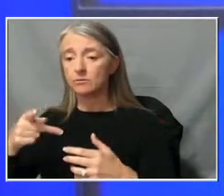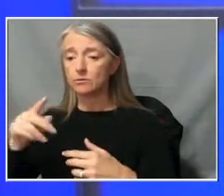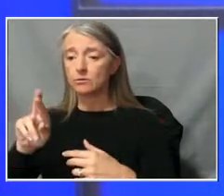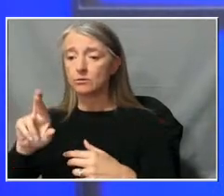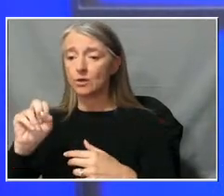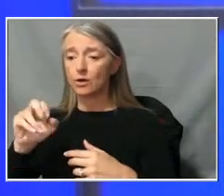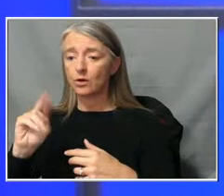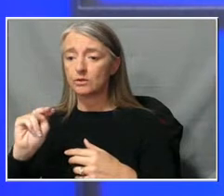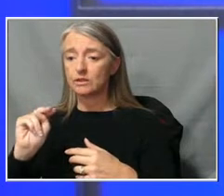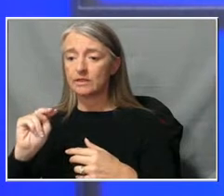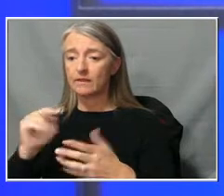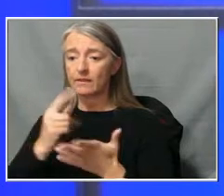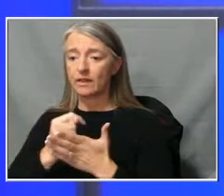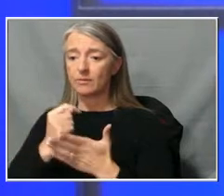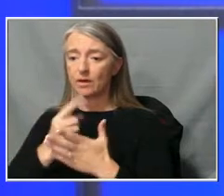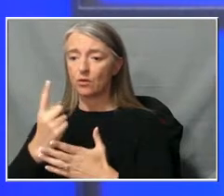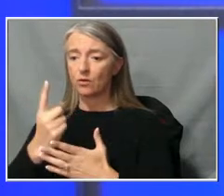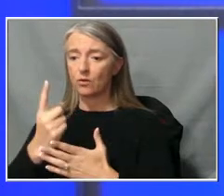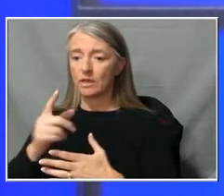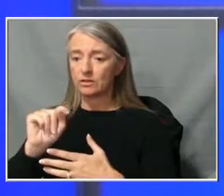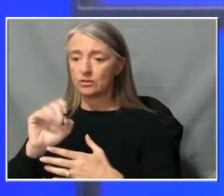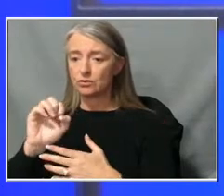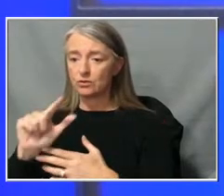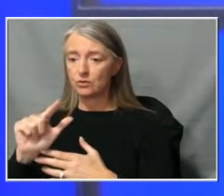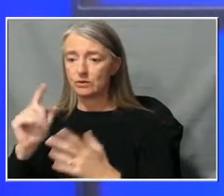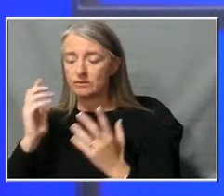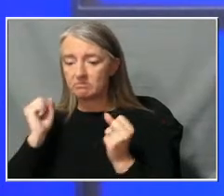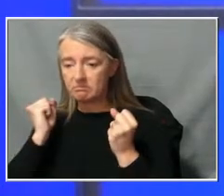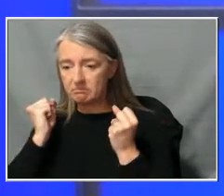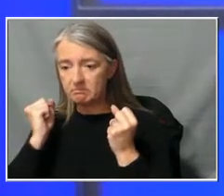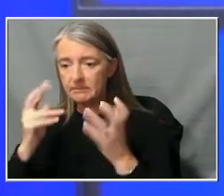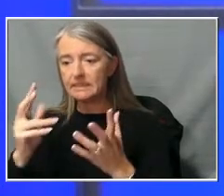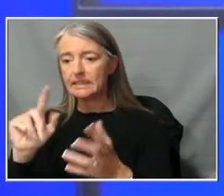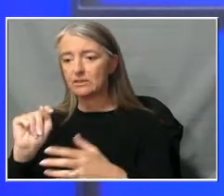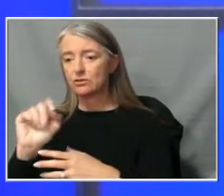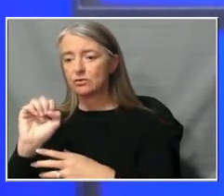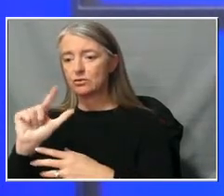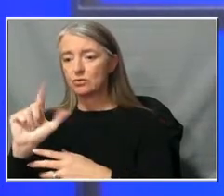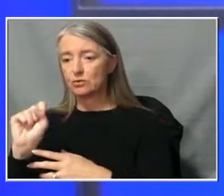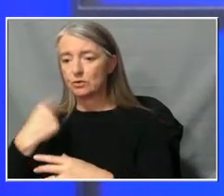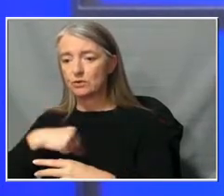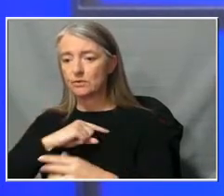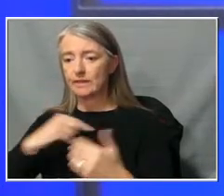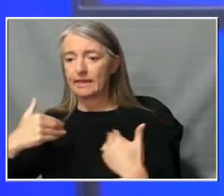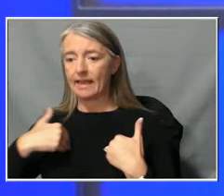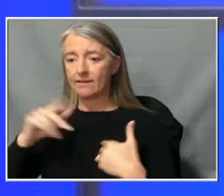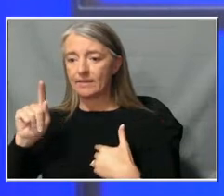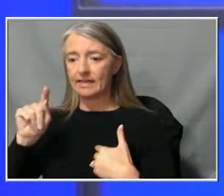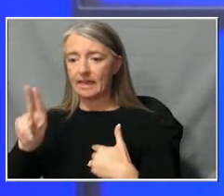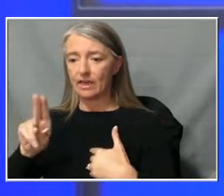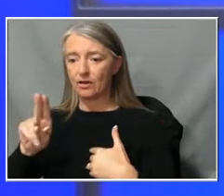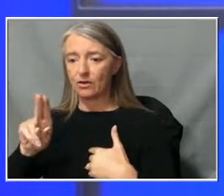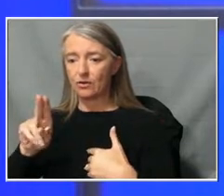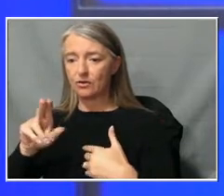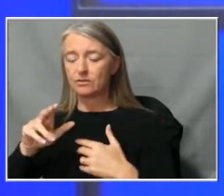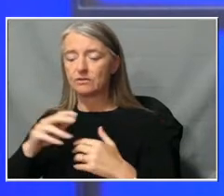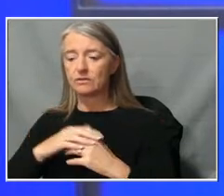a tool in a large toolbox of tools that we have here at KU Radiation